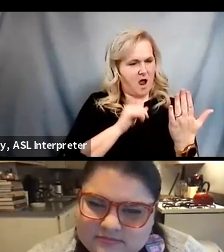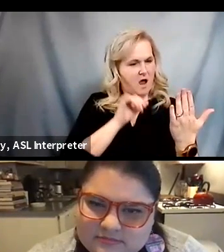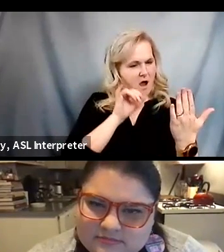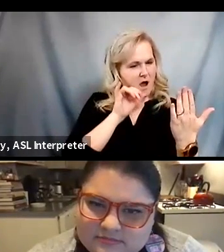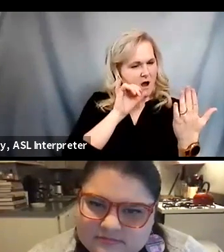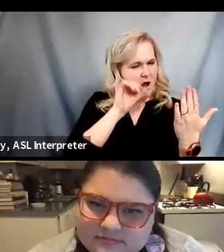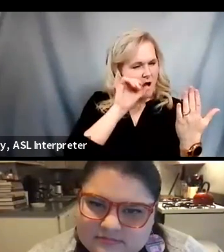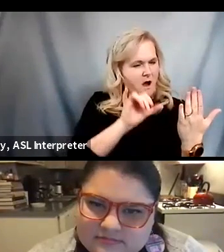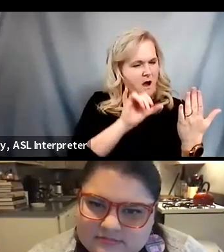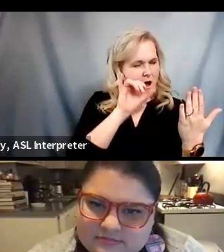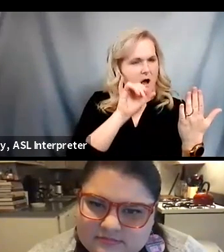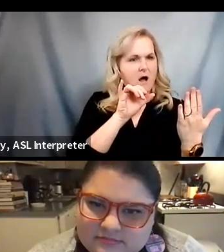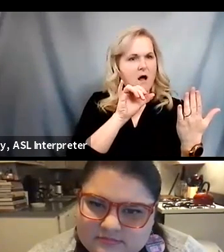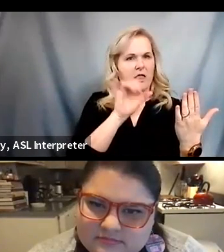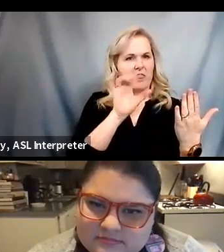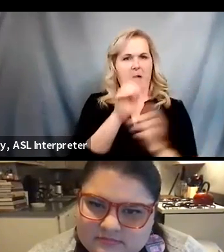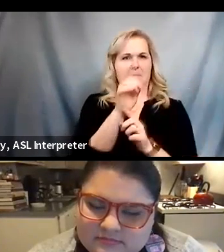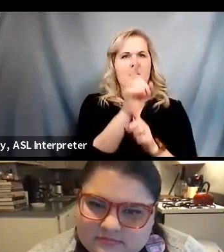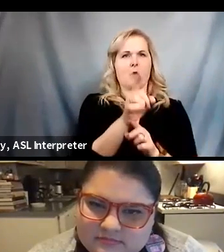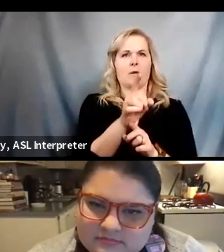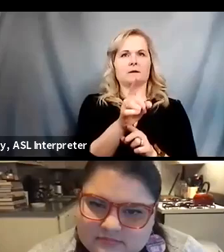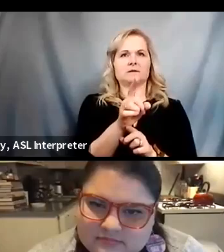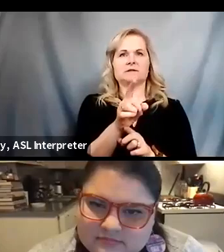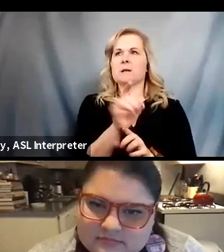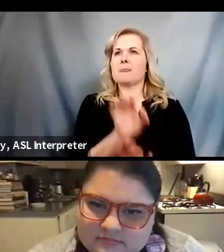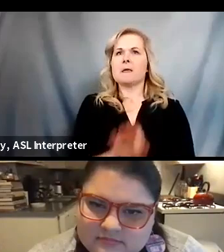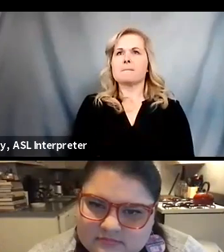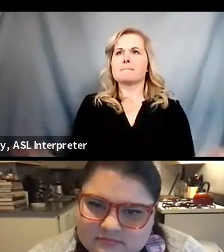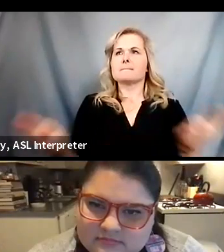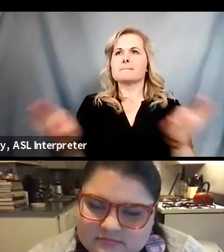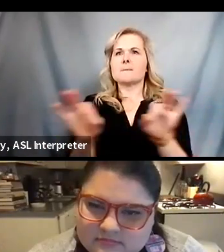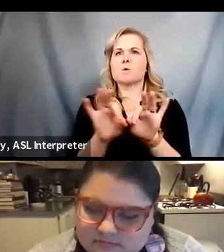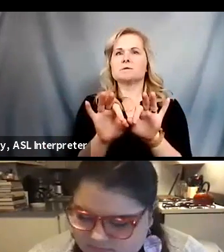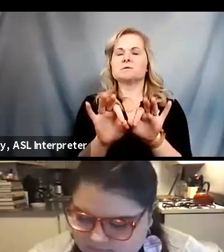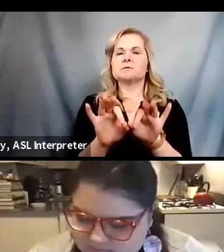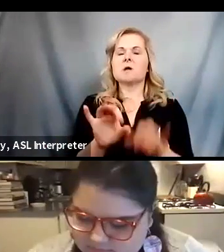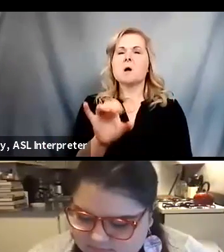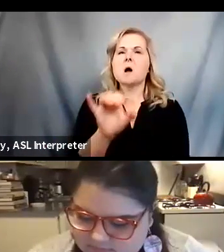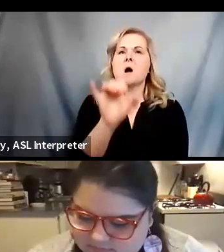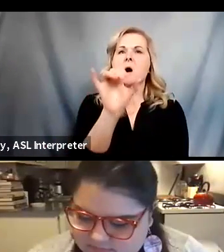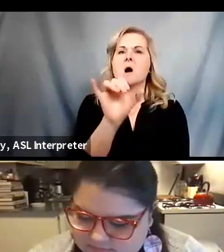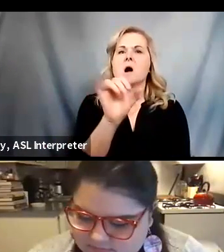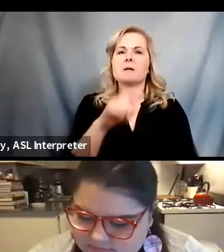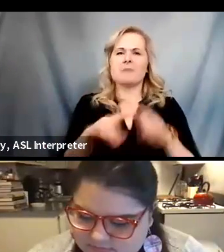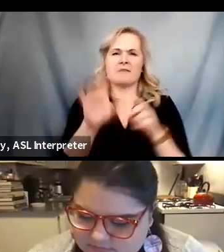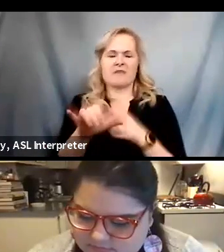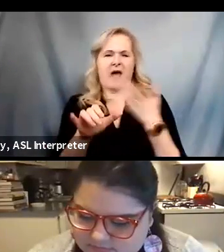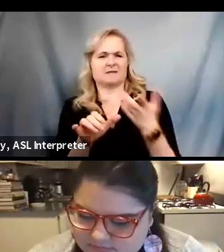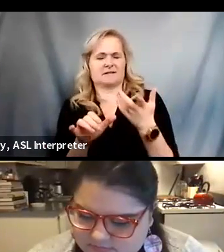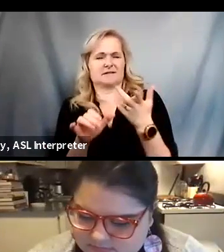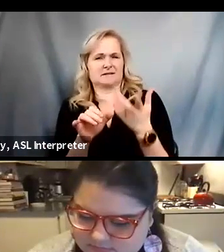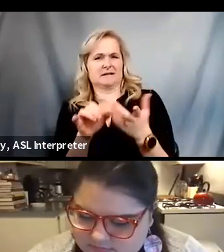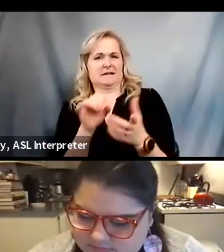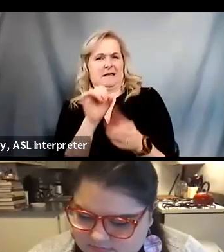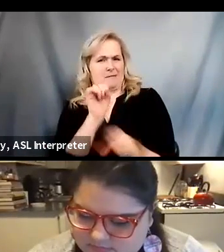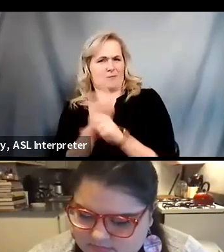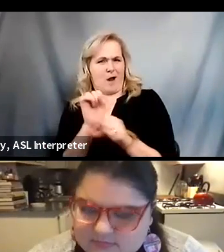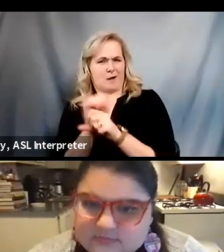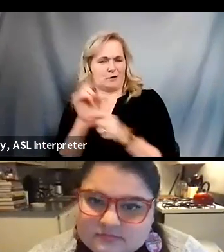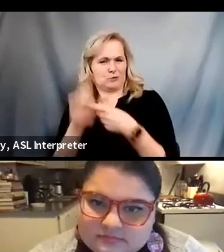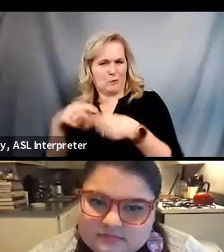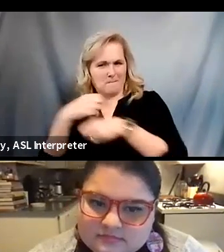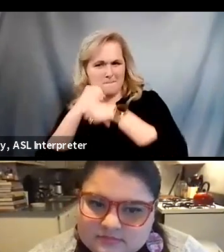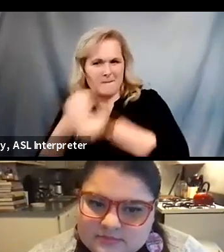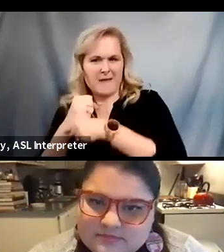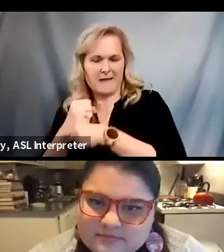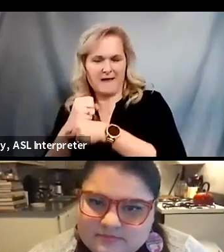significance of where I was in that moment. But the exercise of making it feels almost more important than the exercise of speaking it